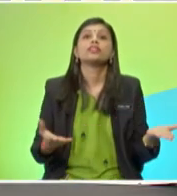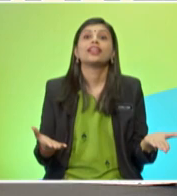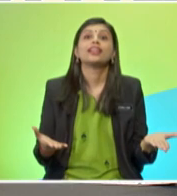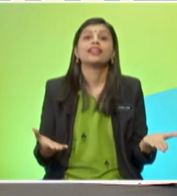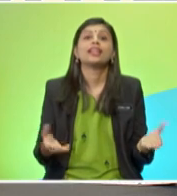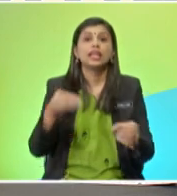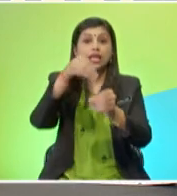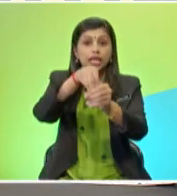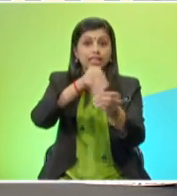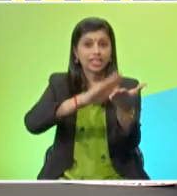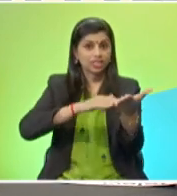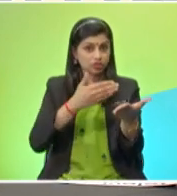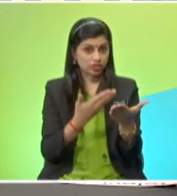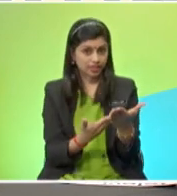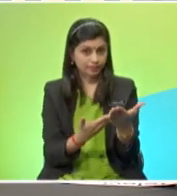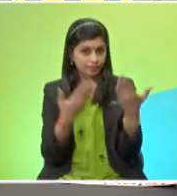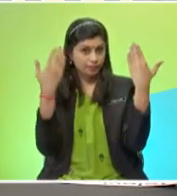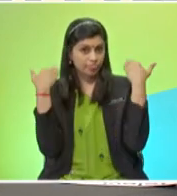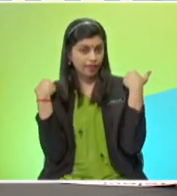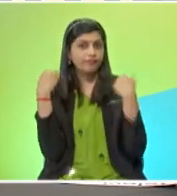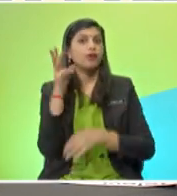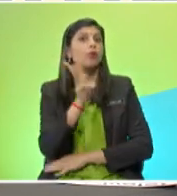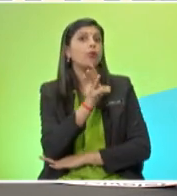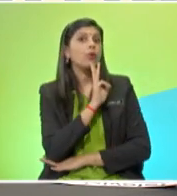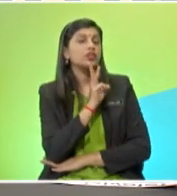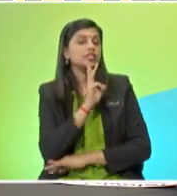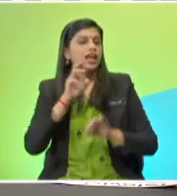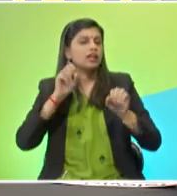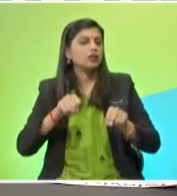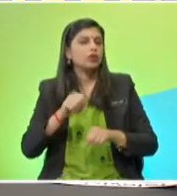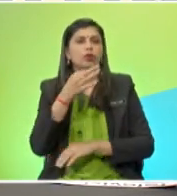kitchen, I'm filled with water, and I whistle.